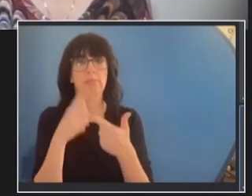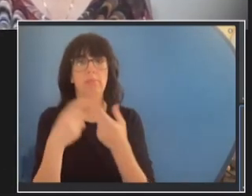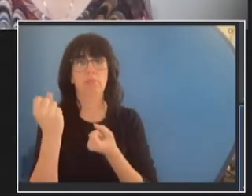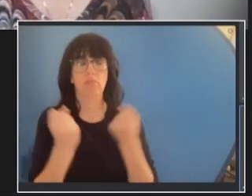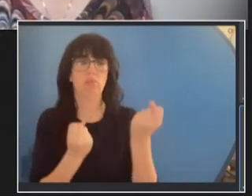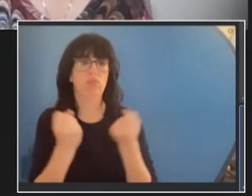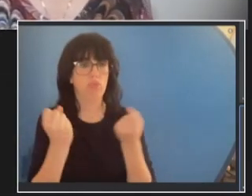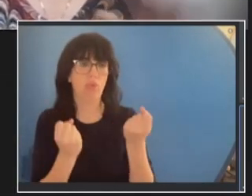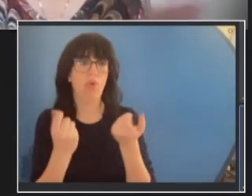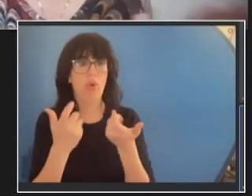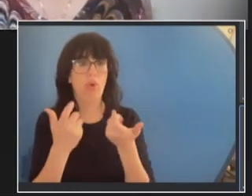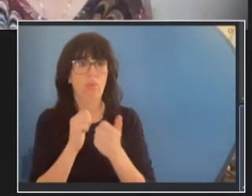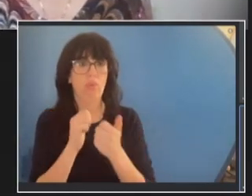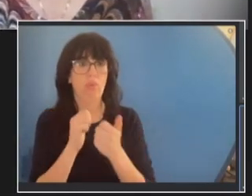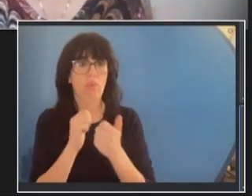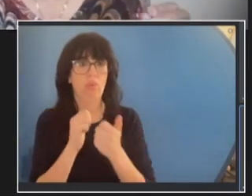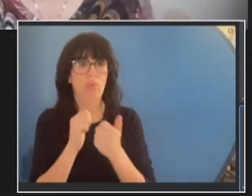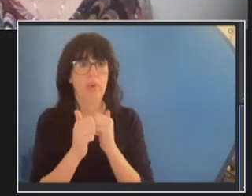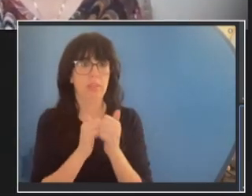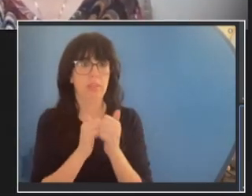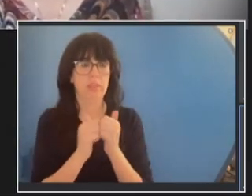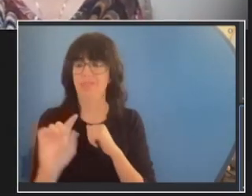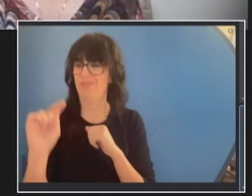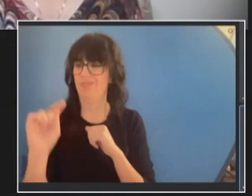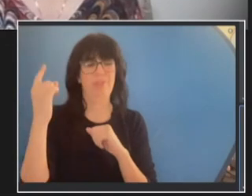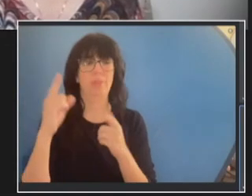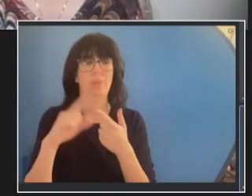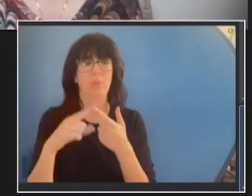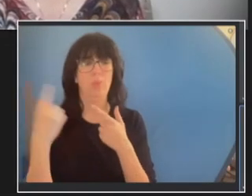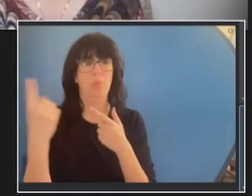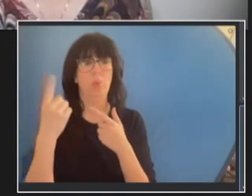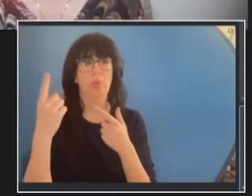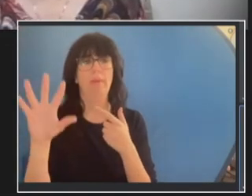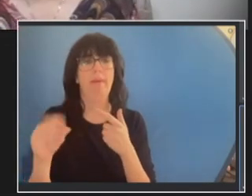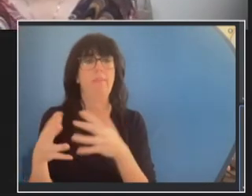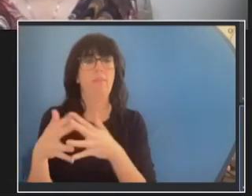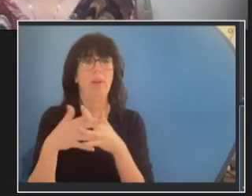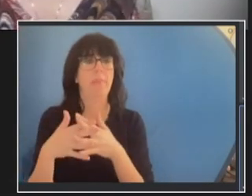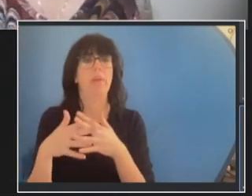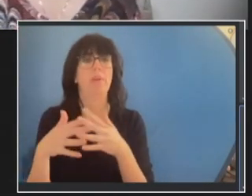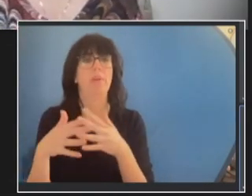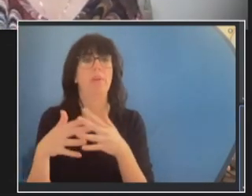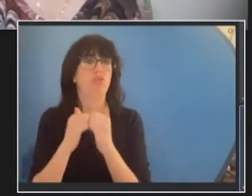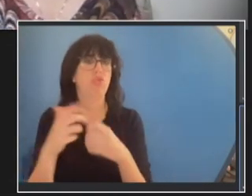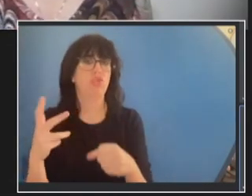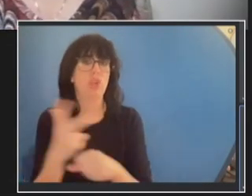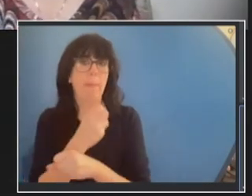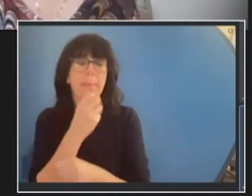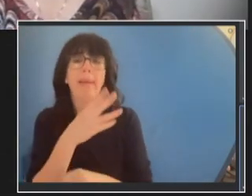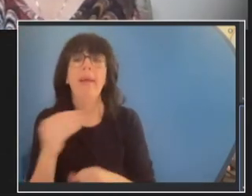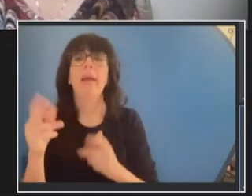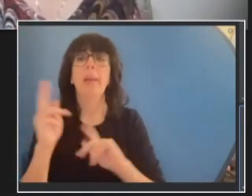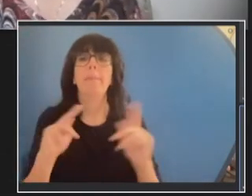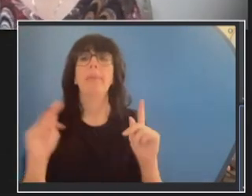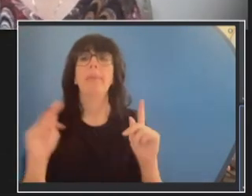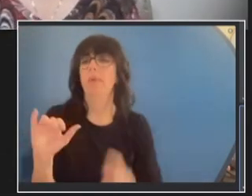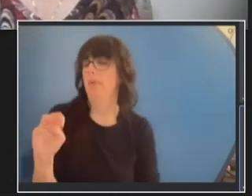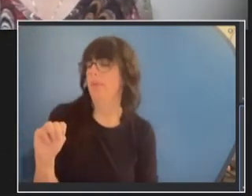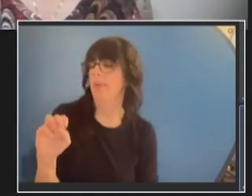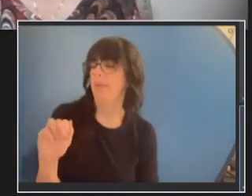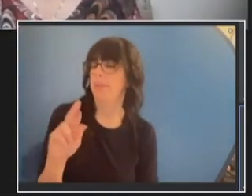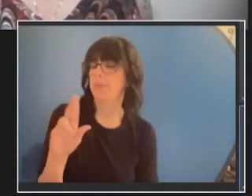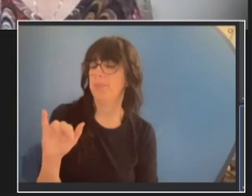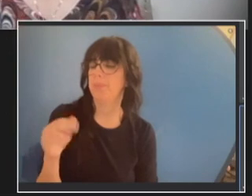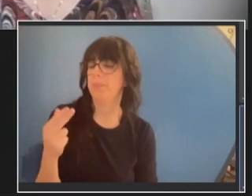a stock car race. He was the first and only African-American stock car racing champion. And people like Mary Hamilton, one